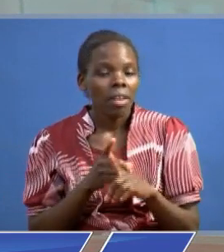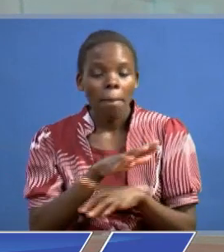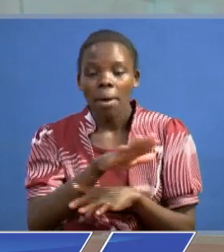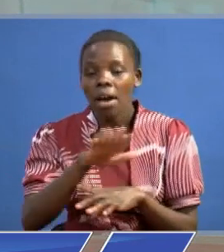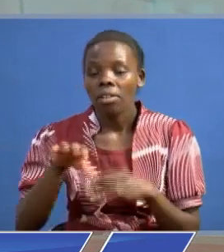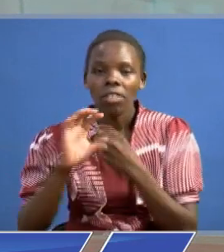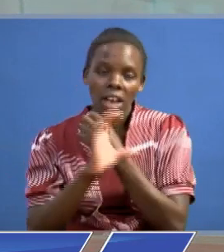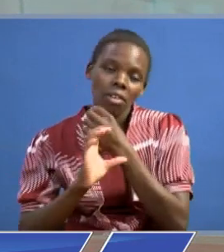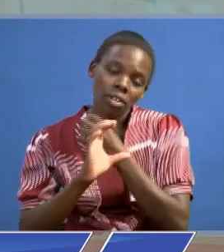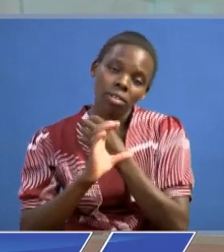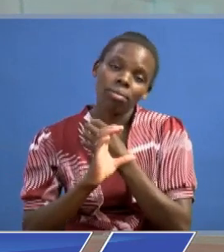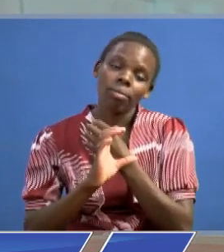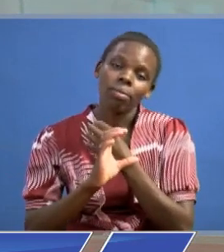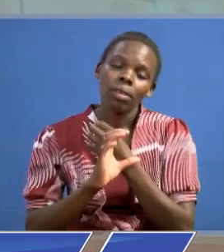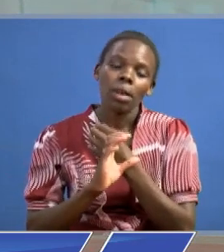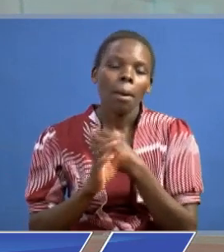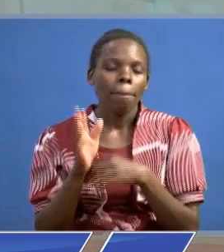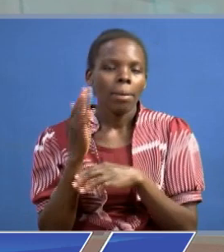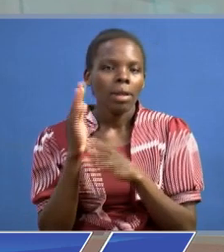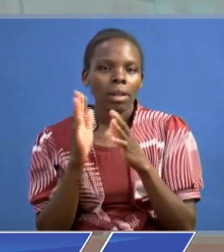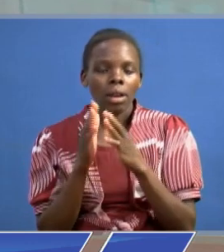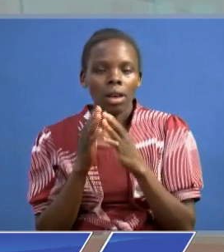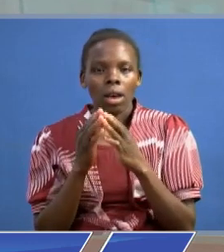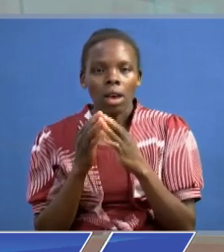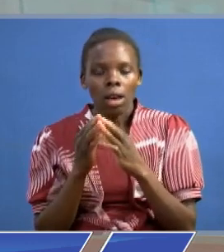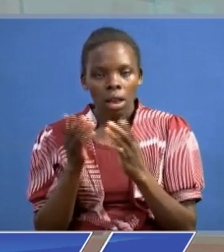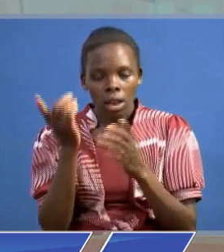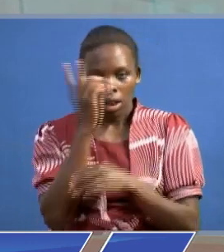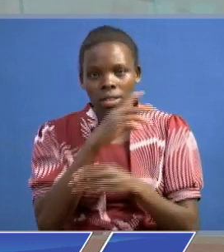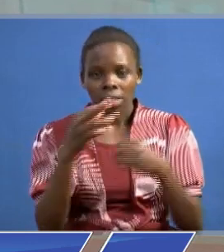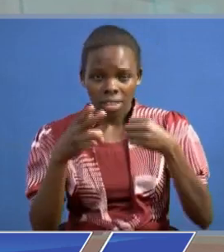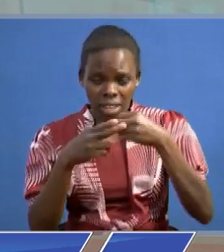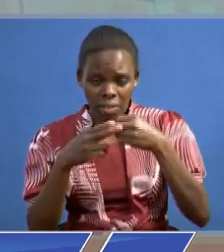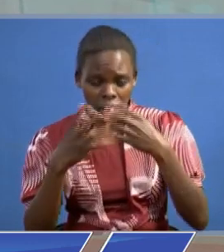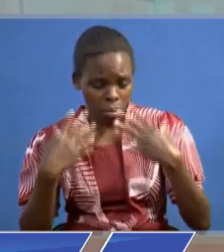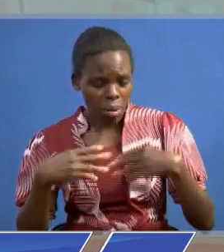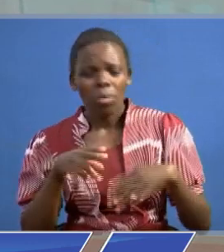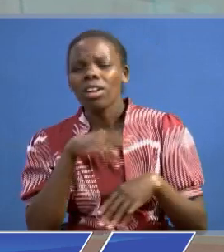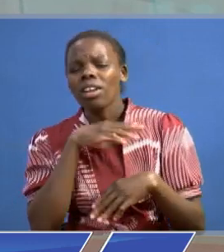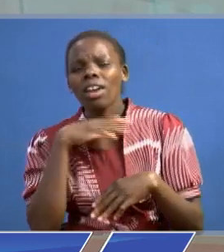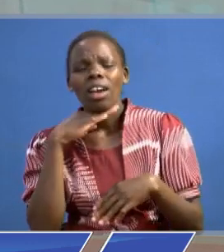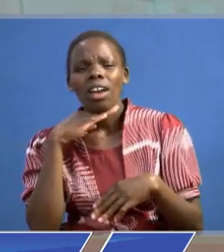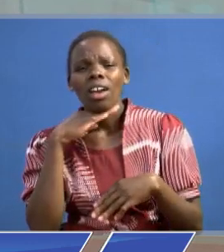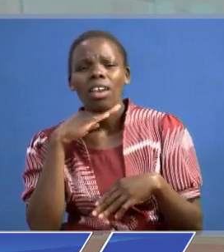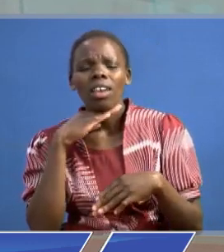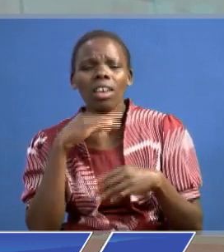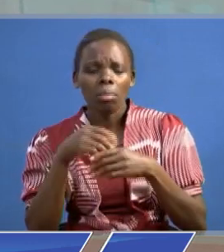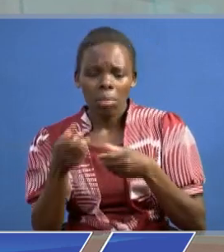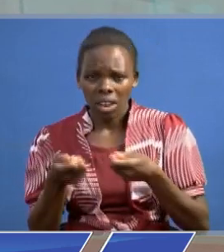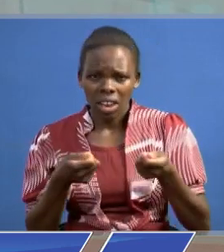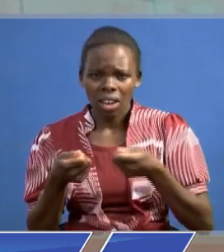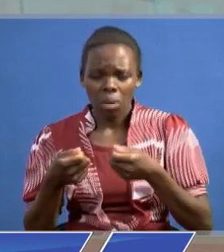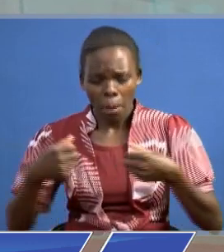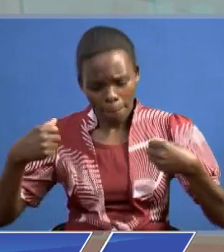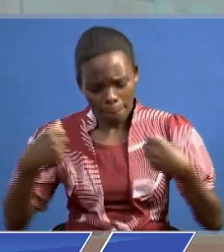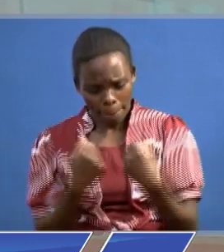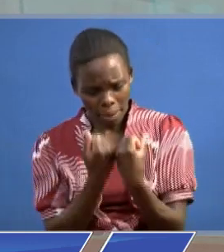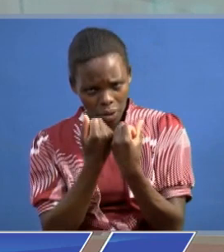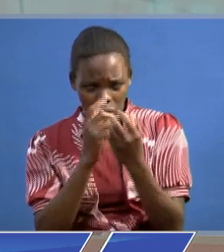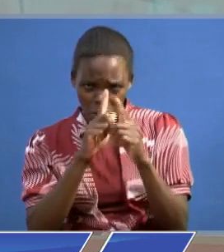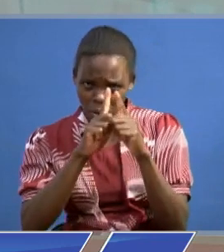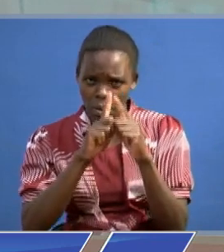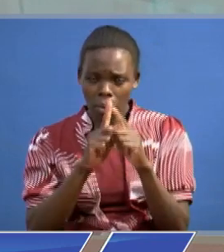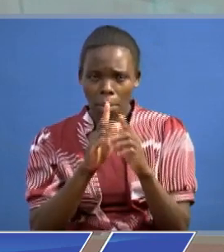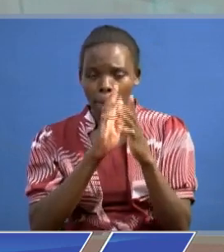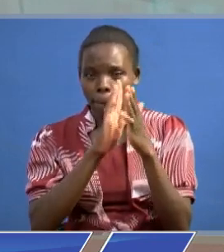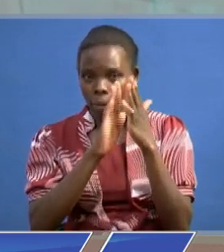country. In a tragic Madaraka Day morning road accident, 7 people have died after a matatu they were traveling in collided with a bus at Mutulo